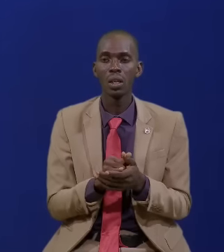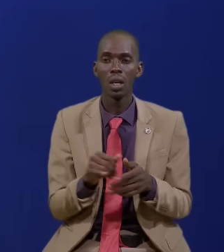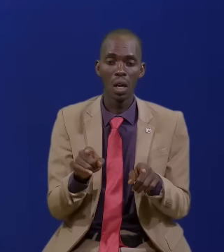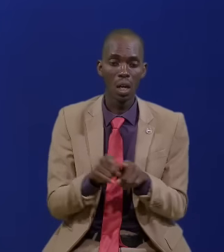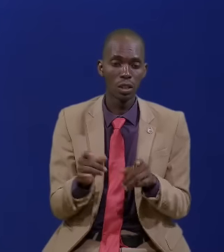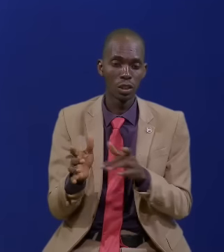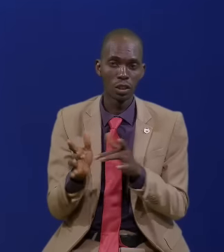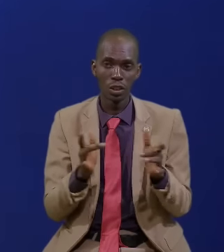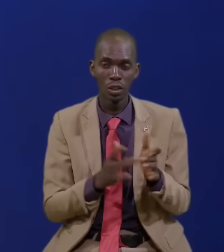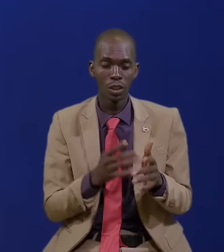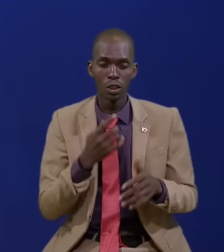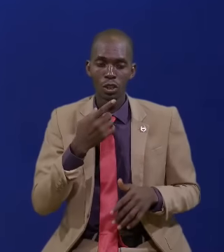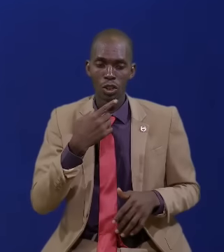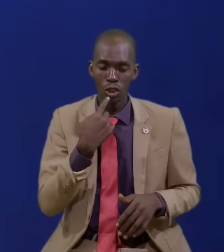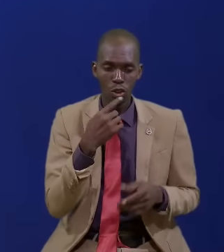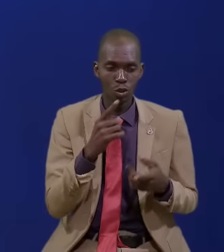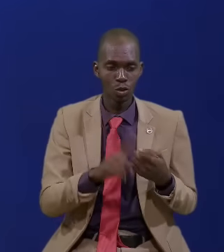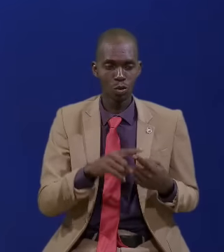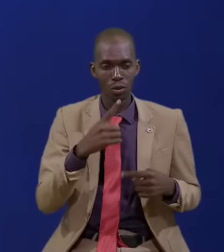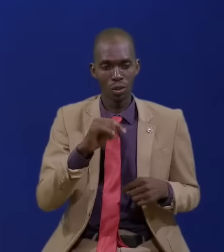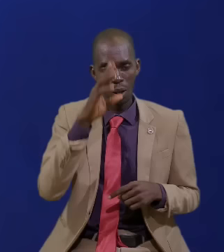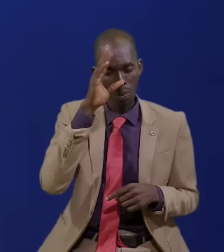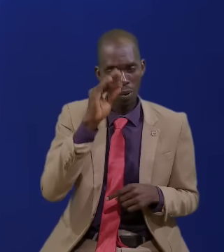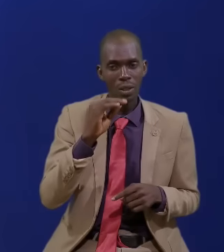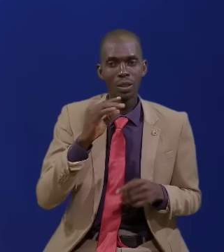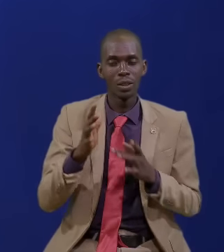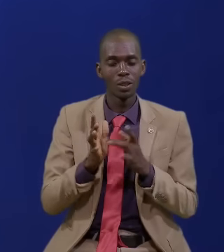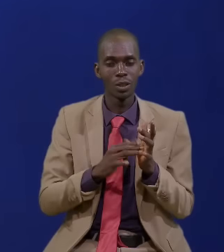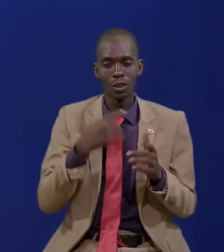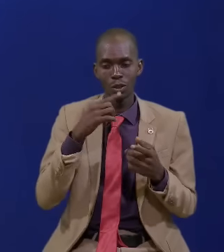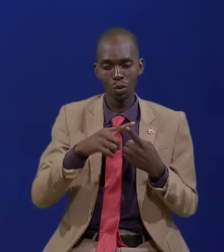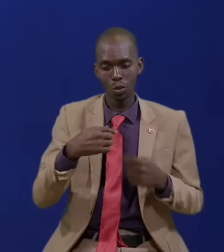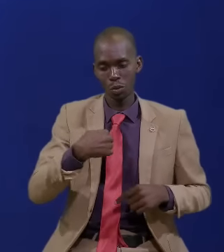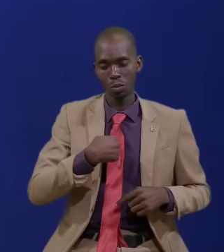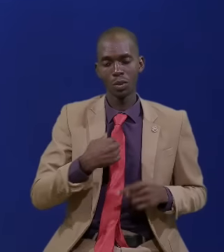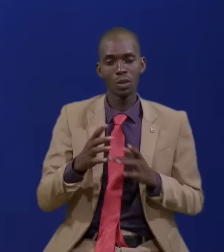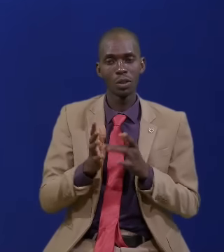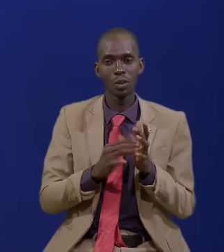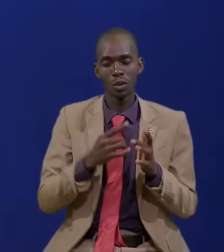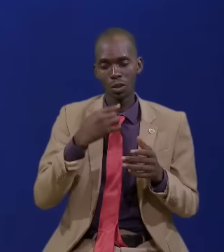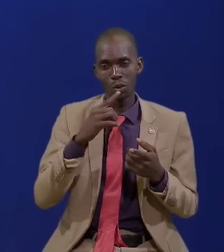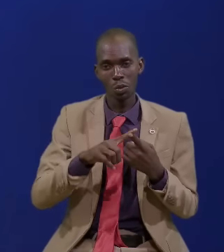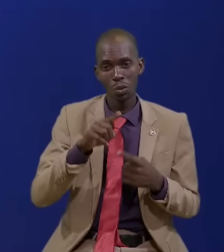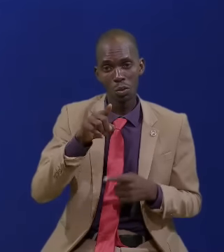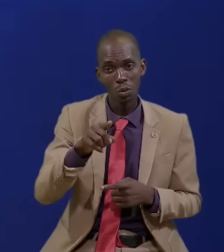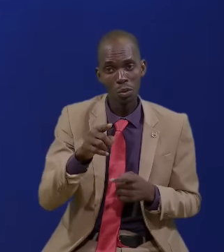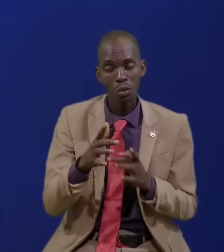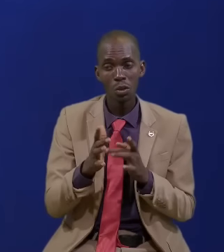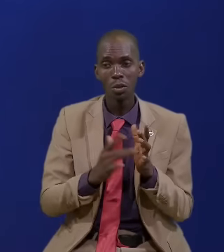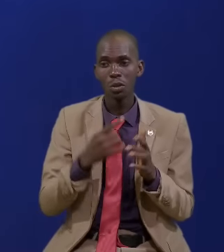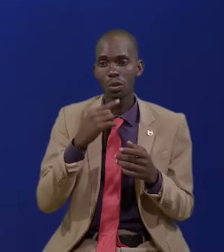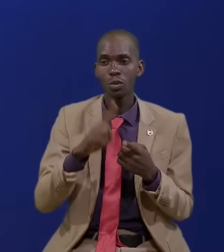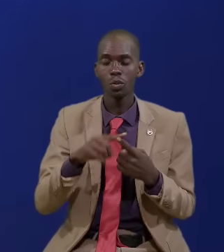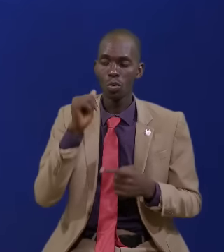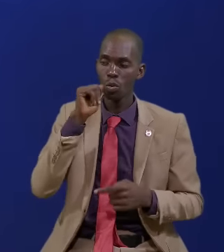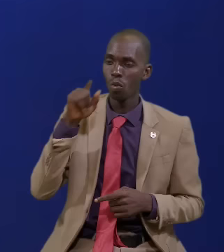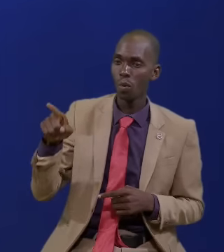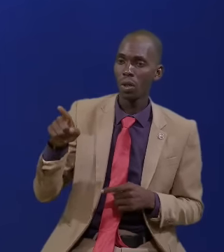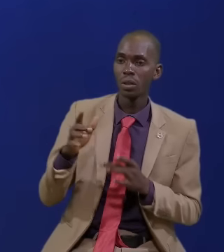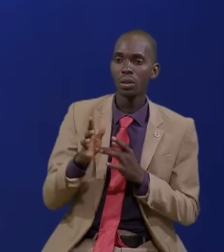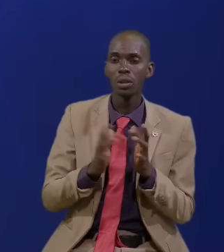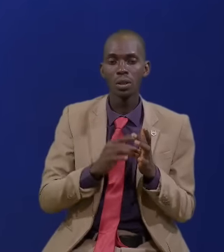Jesus says unto me, and Jesus says unto you, and Jesus says unto her, and